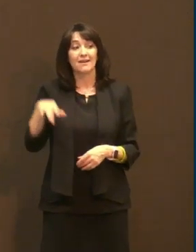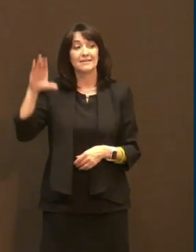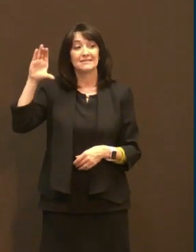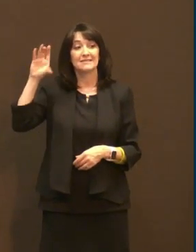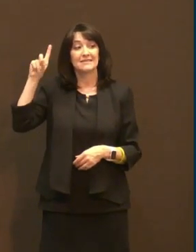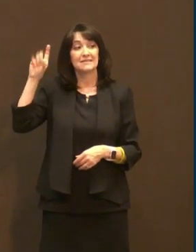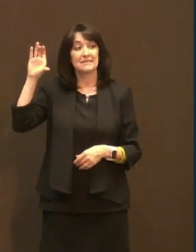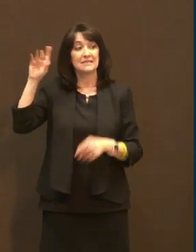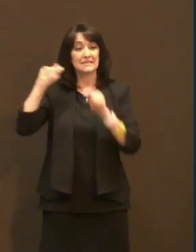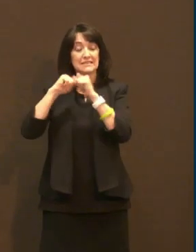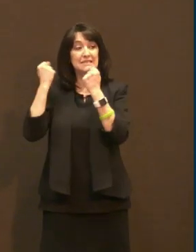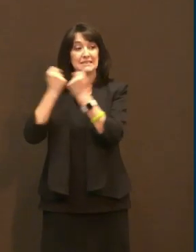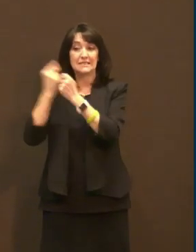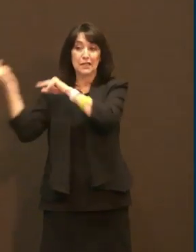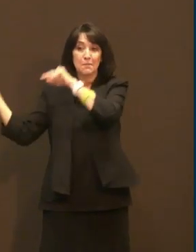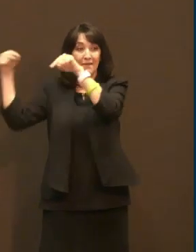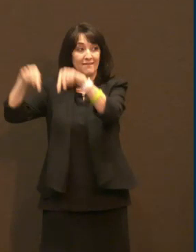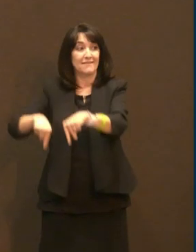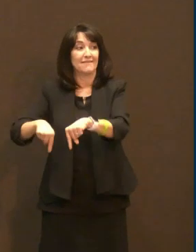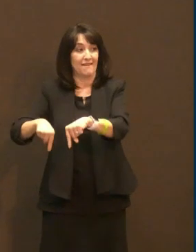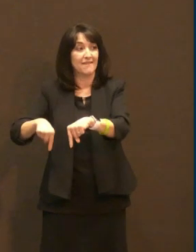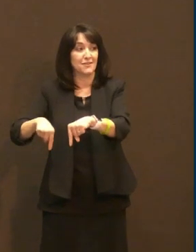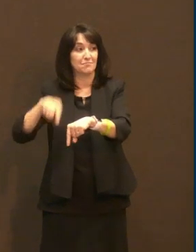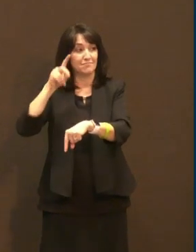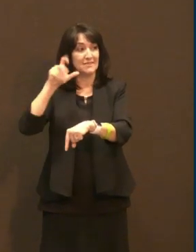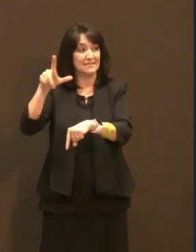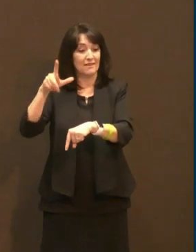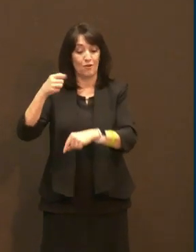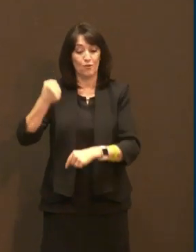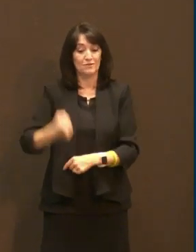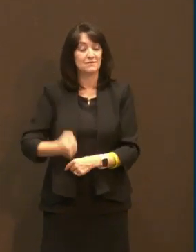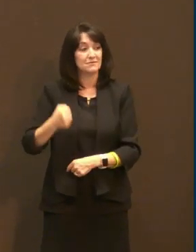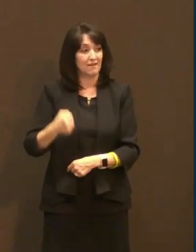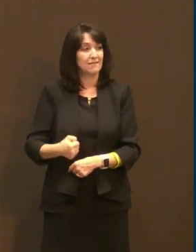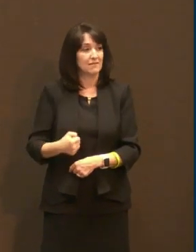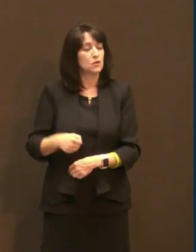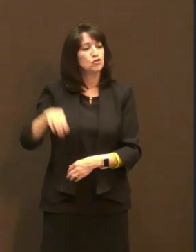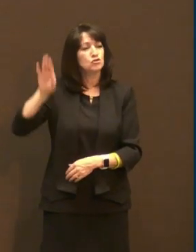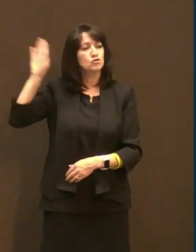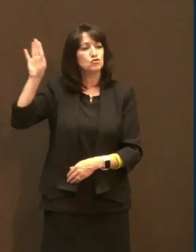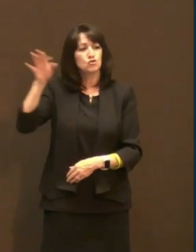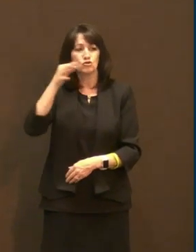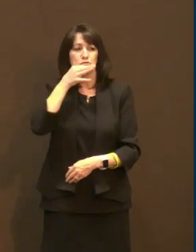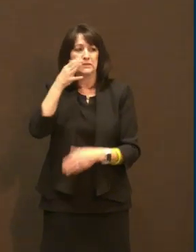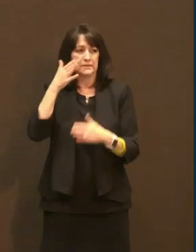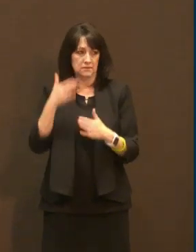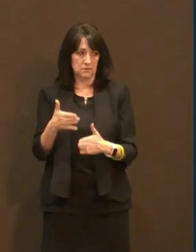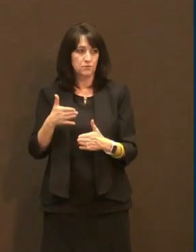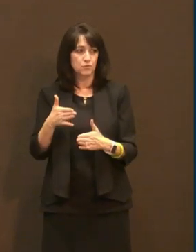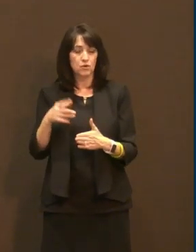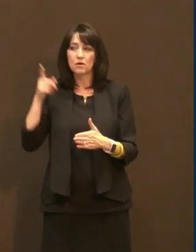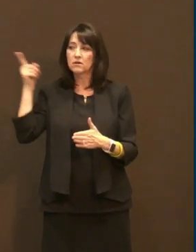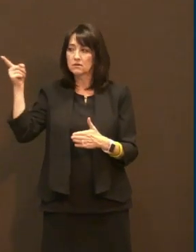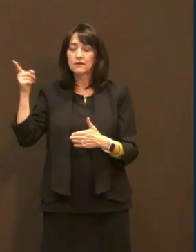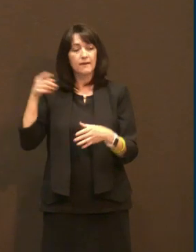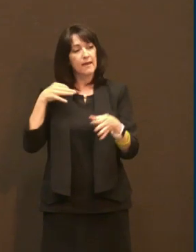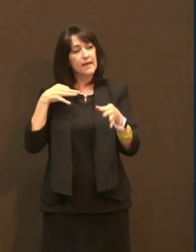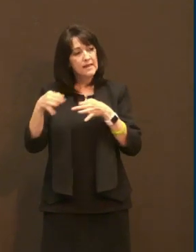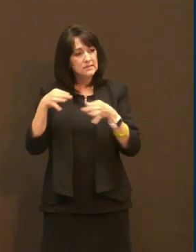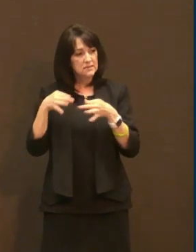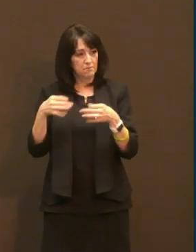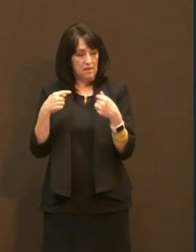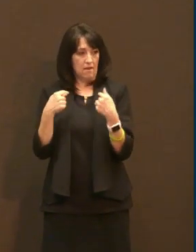epidemiologists, and they are helping us to, as best as possible, look at and understand the data, both in the poultry